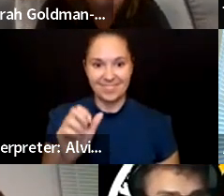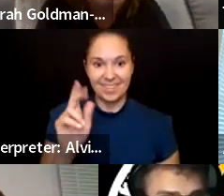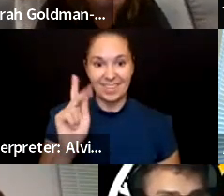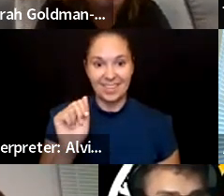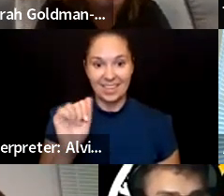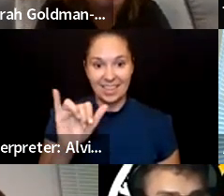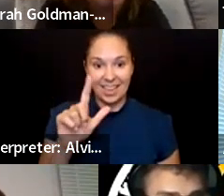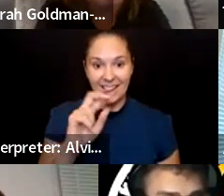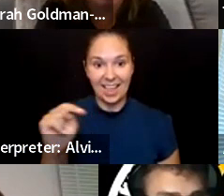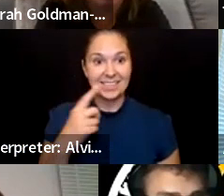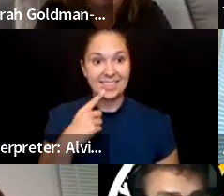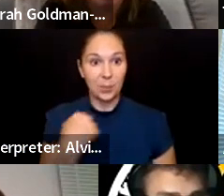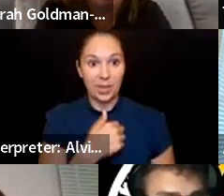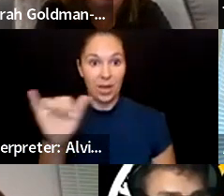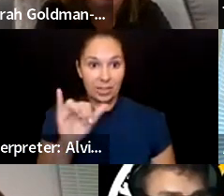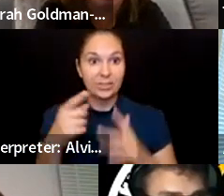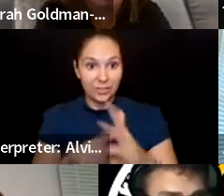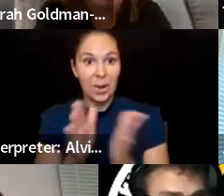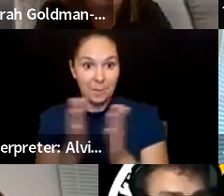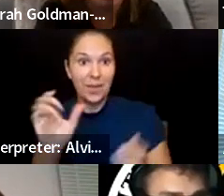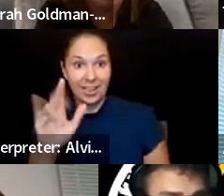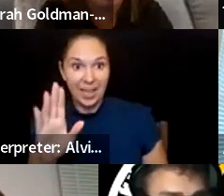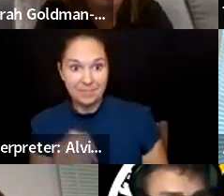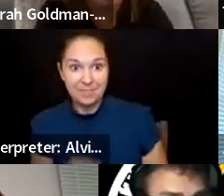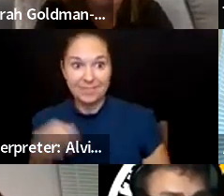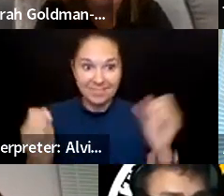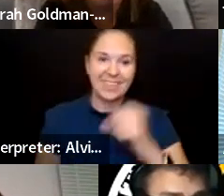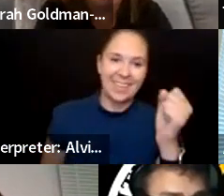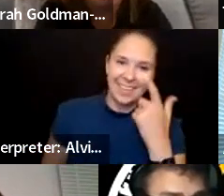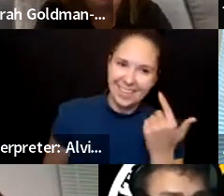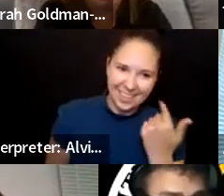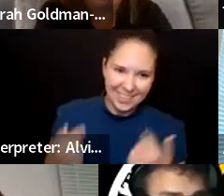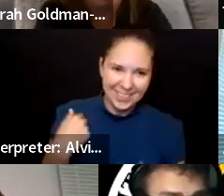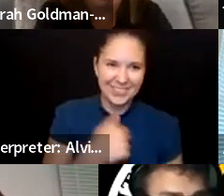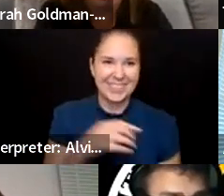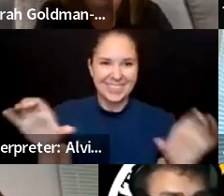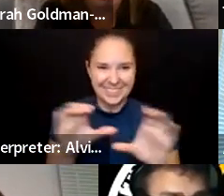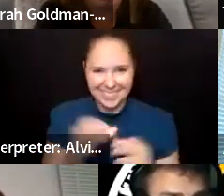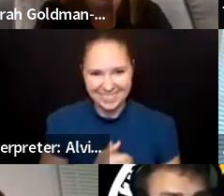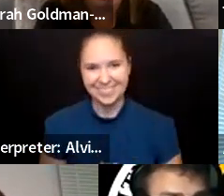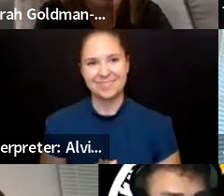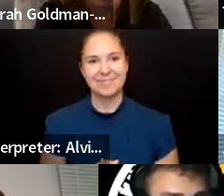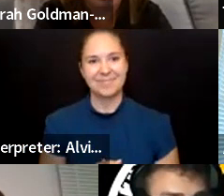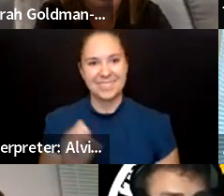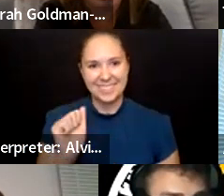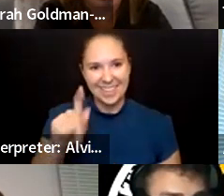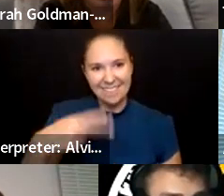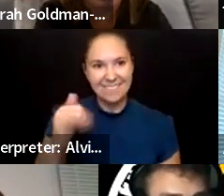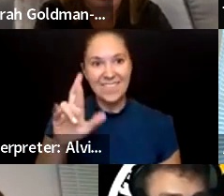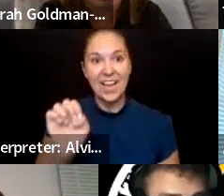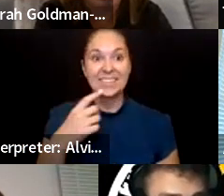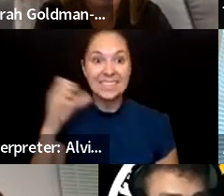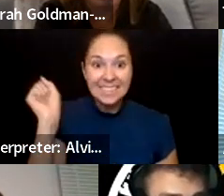club. We sure did Hold on, start a hold book on. club. Sorry. And yeah, that was